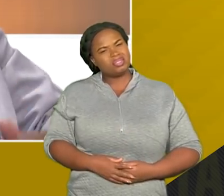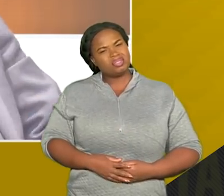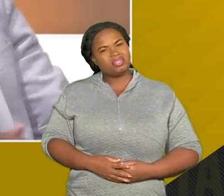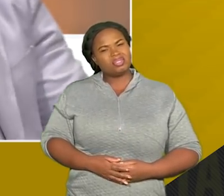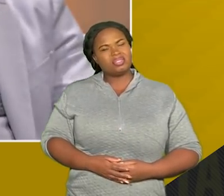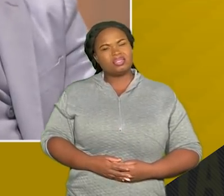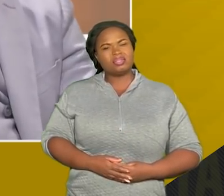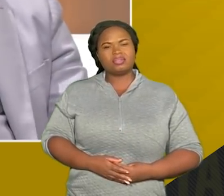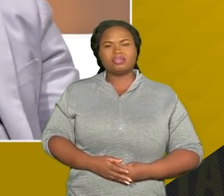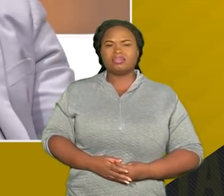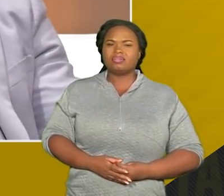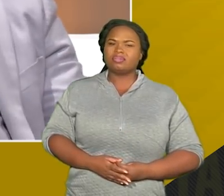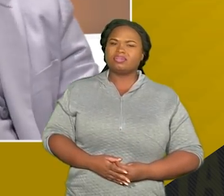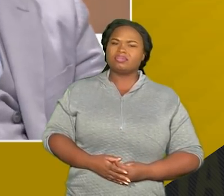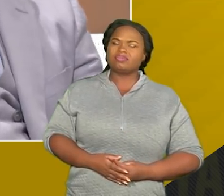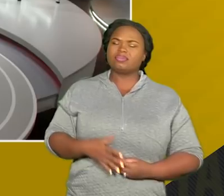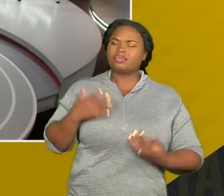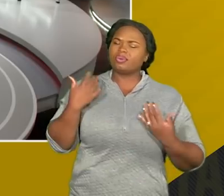Oh, there are no secret